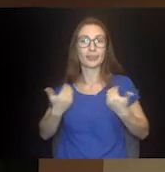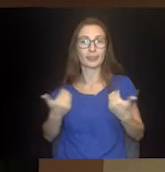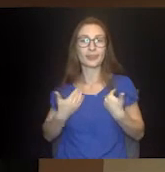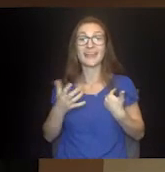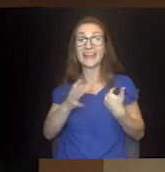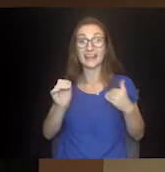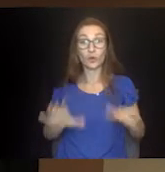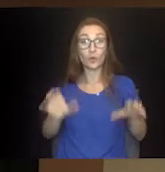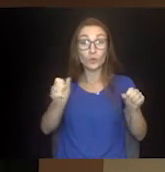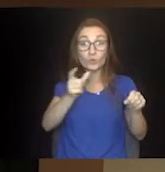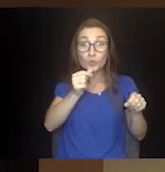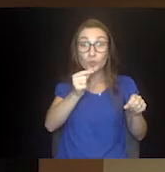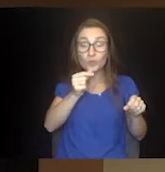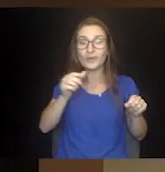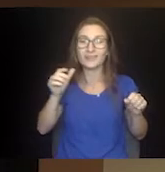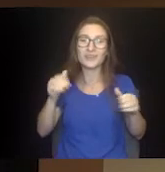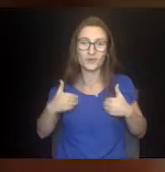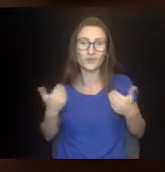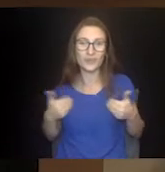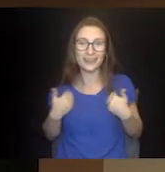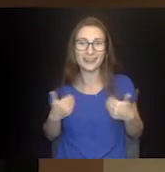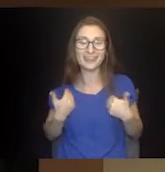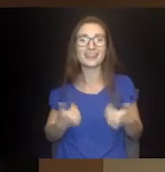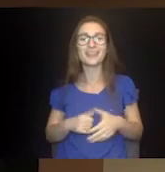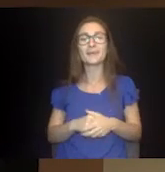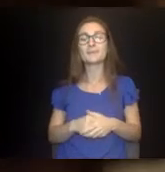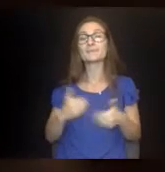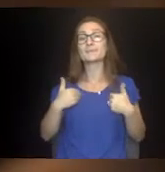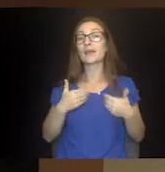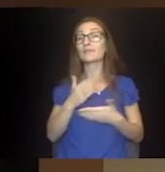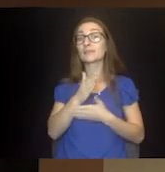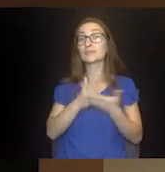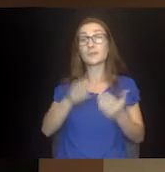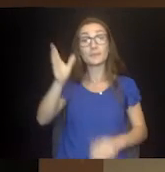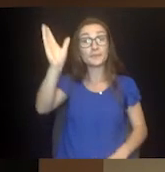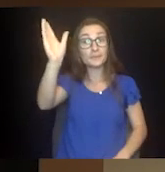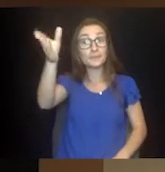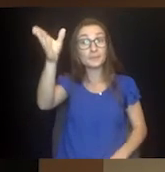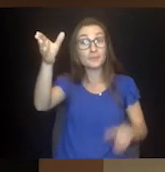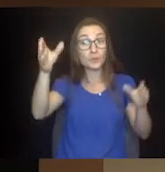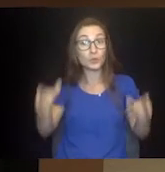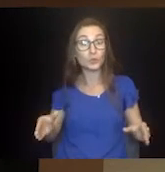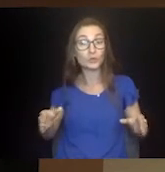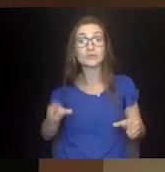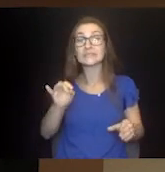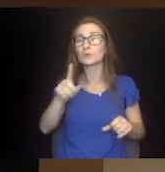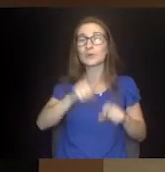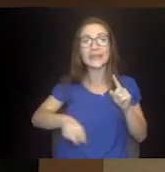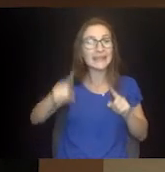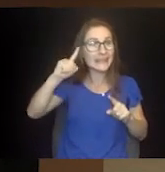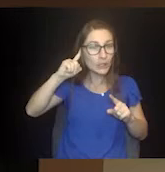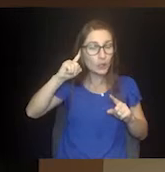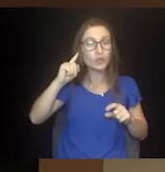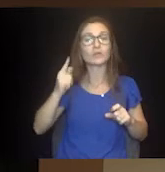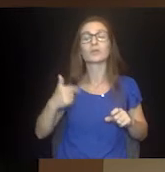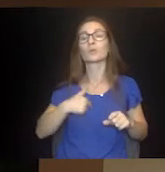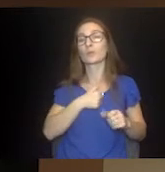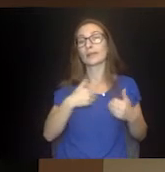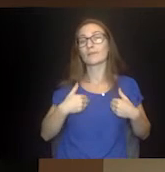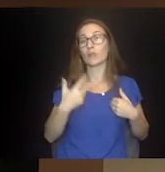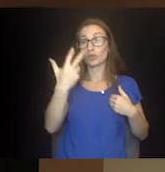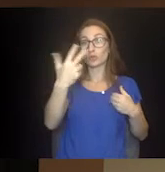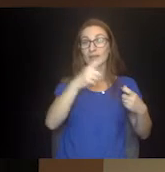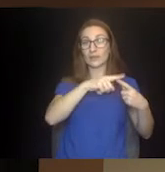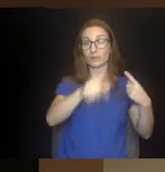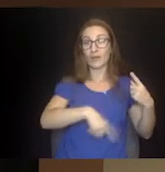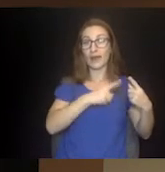geared strictly for youth and put on by youth. And we have a couple of keynotes. Like I was just saying, in case you couldn't hear